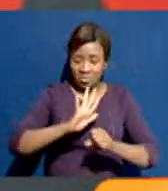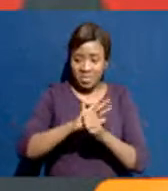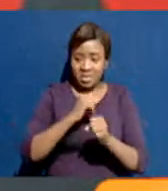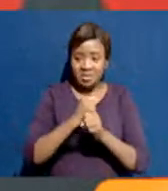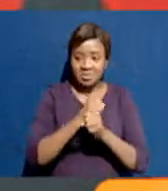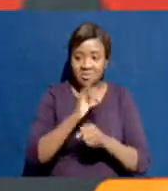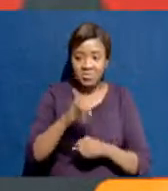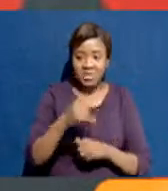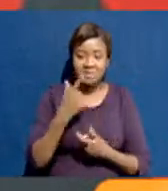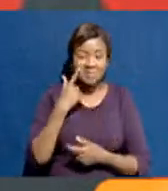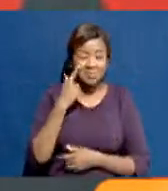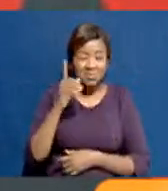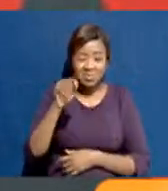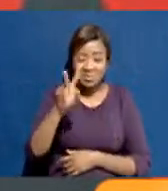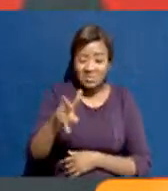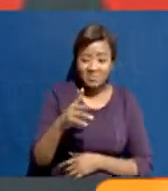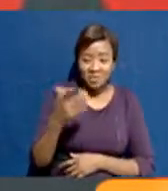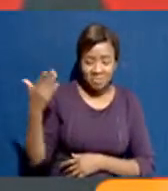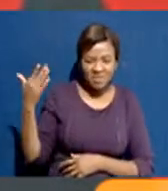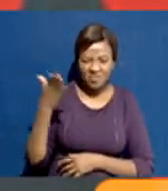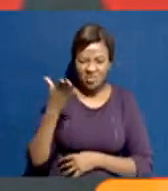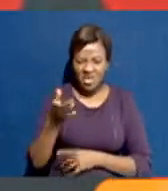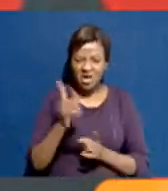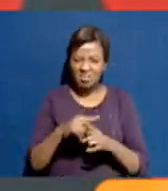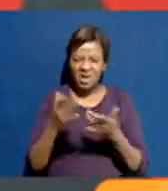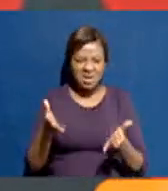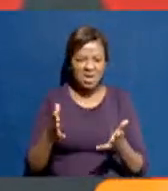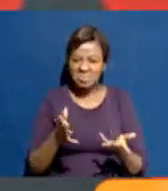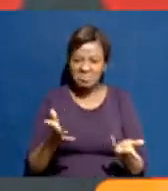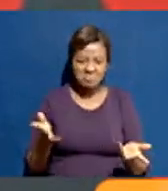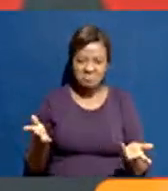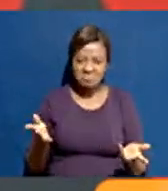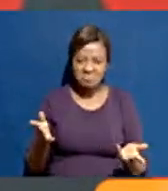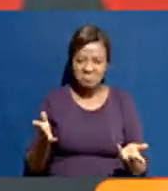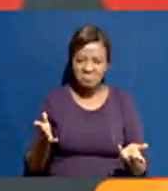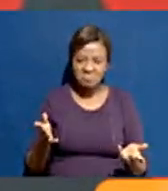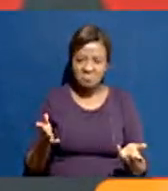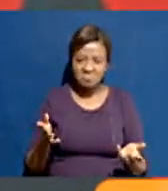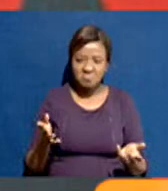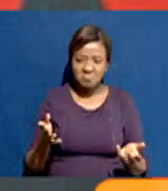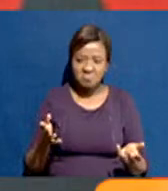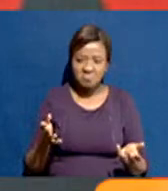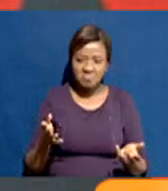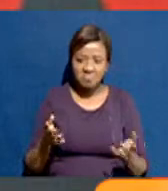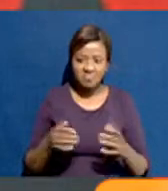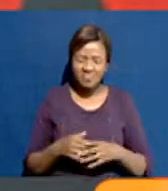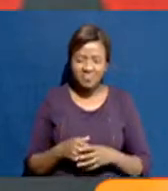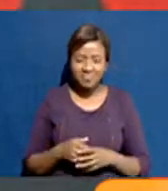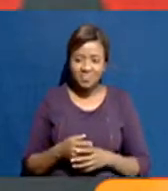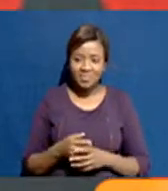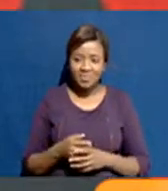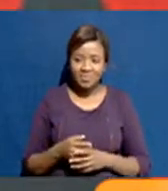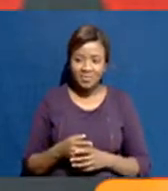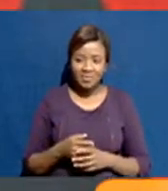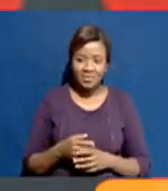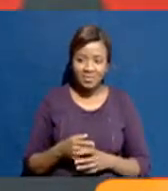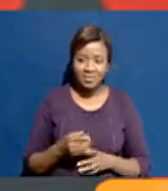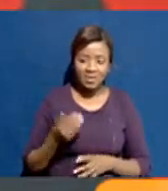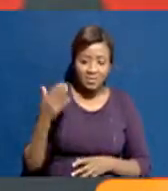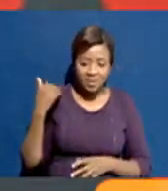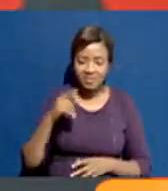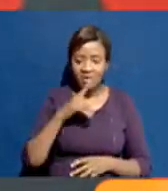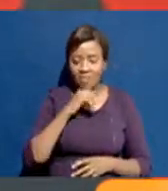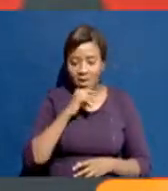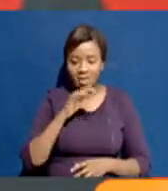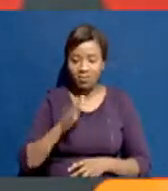watch on TV. They used to be there, but now it's not there, you know? And mpimwe, pamoja. It was a picture of a man